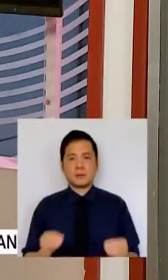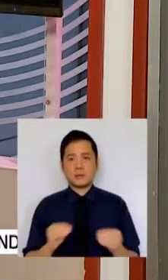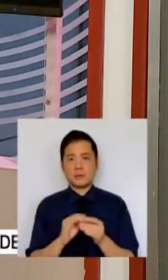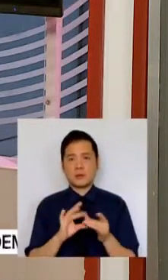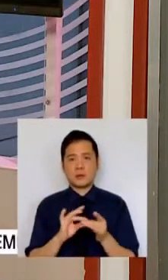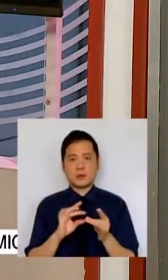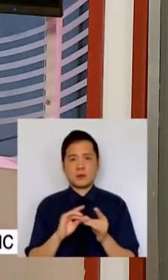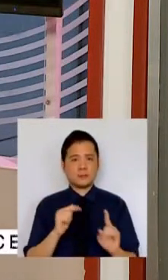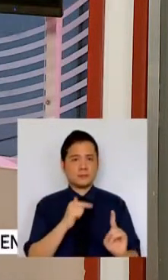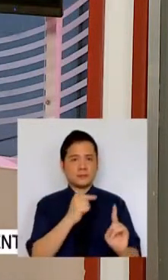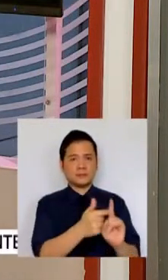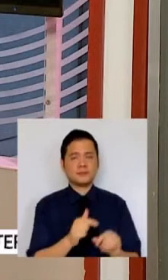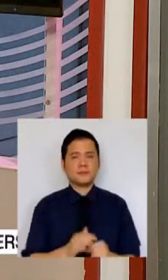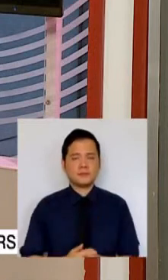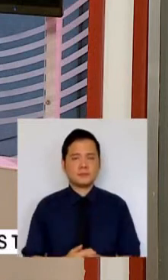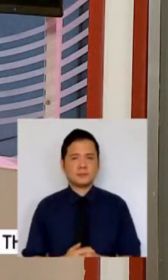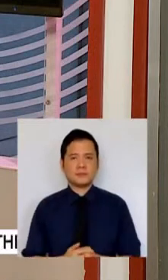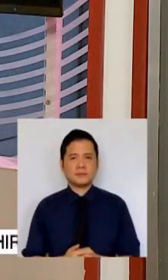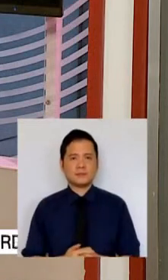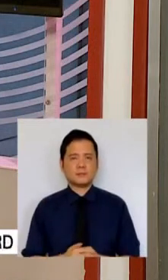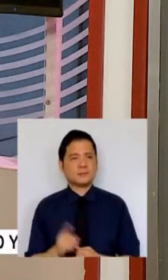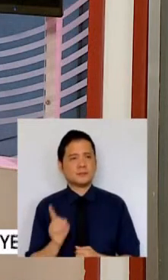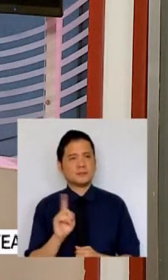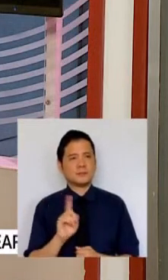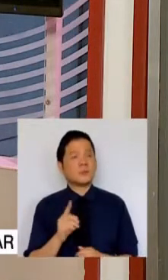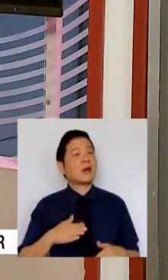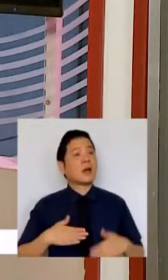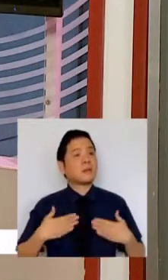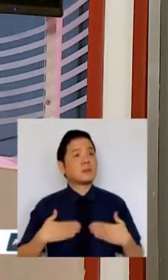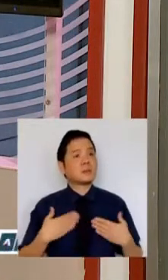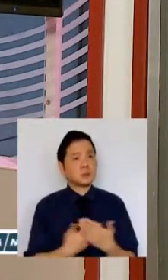for details. Ara, what else can you tell us? By the way, Happy New Year to you.